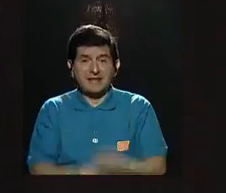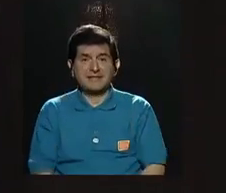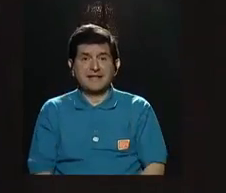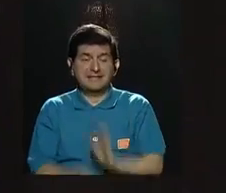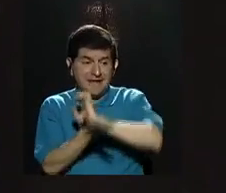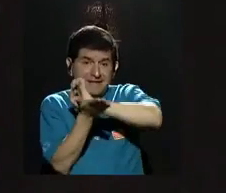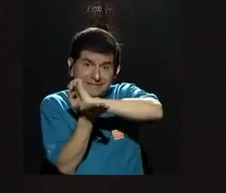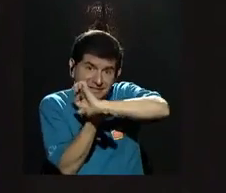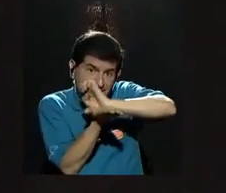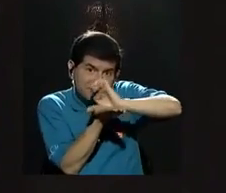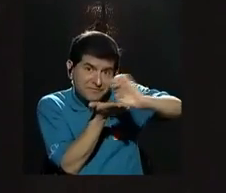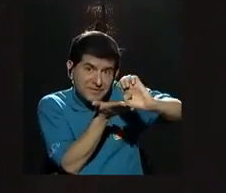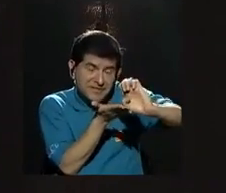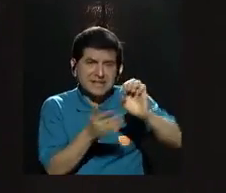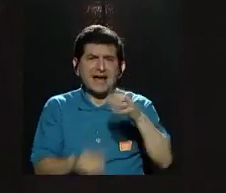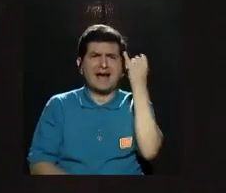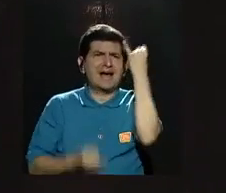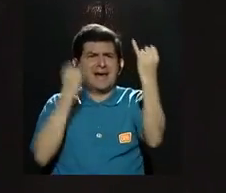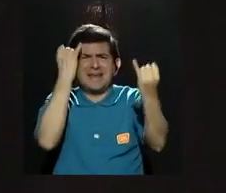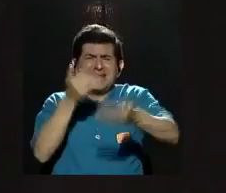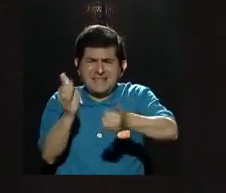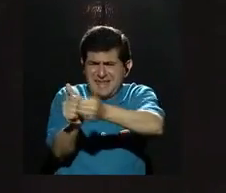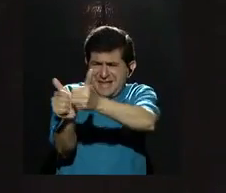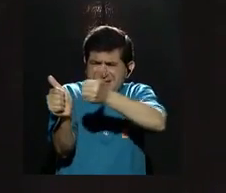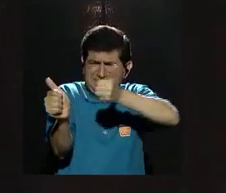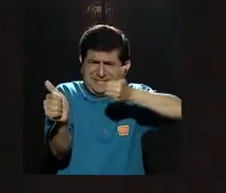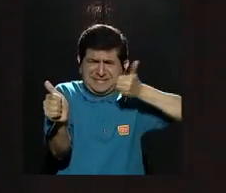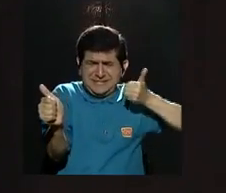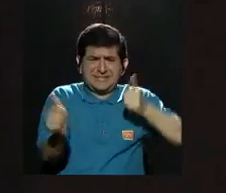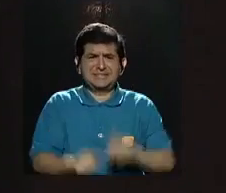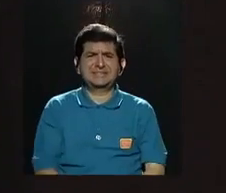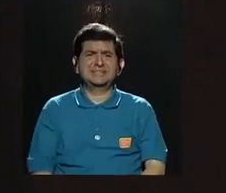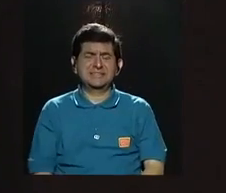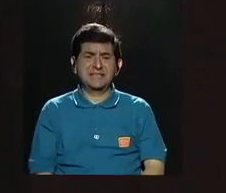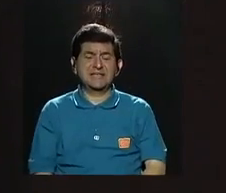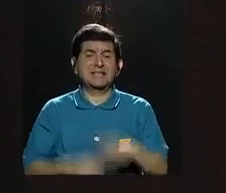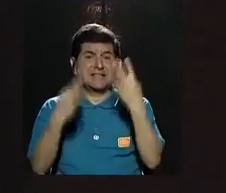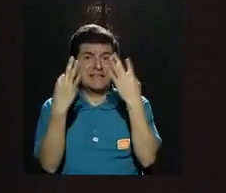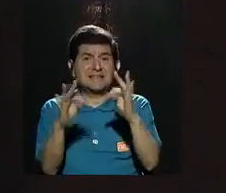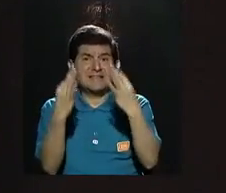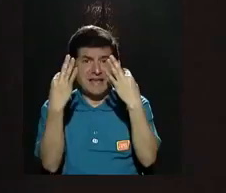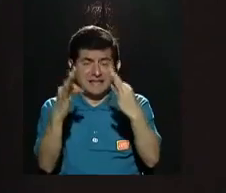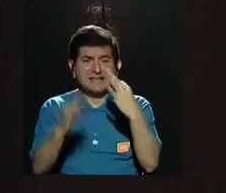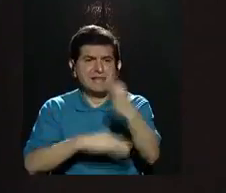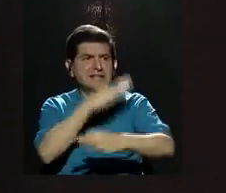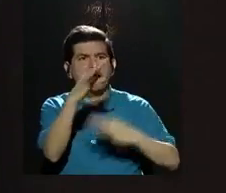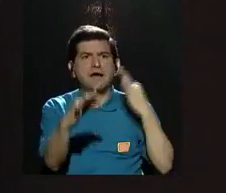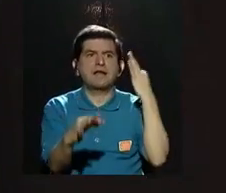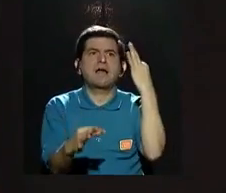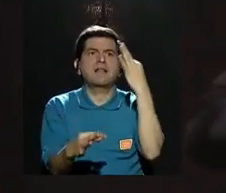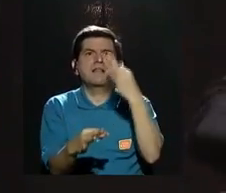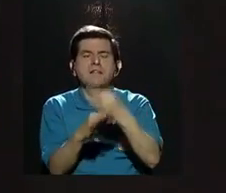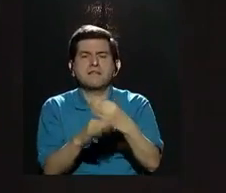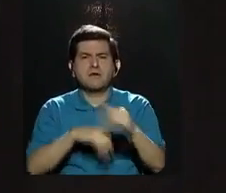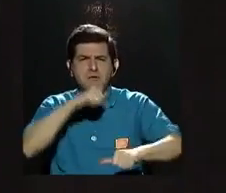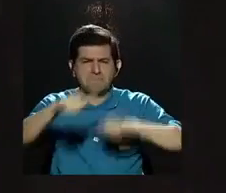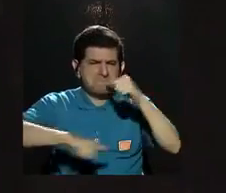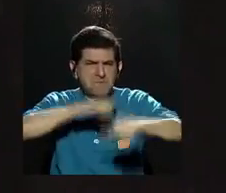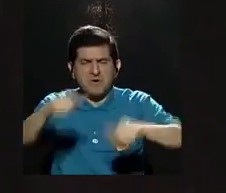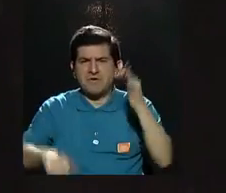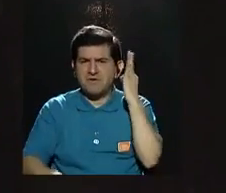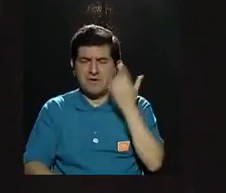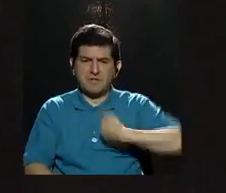these backward ideas from achieving the kind of hegemony in our country that he and